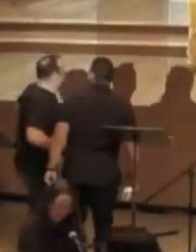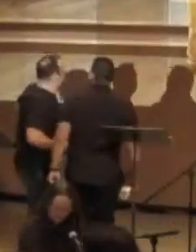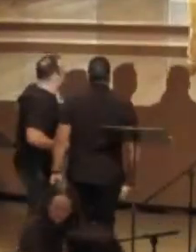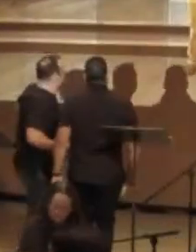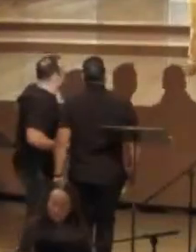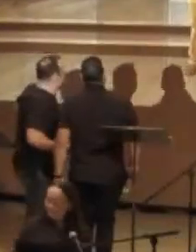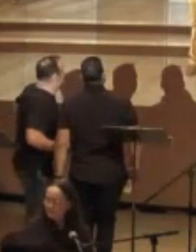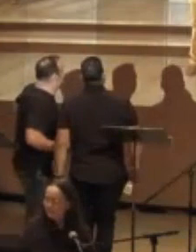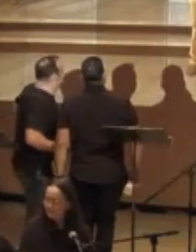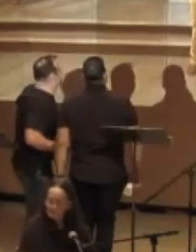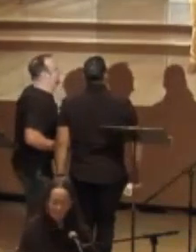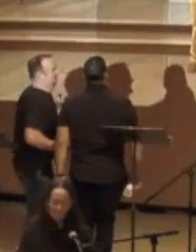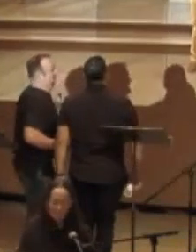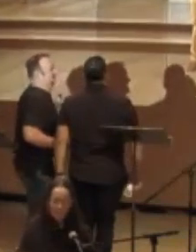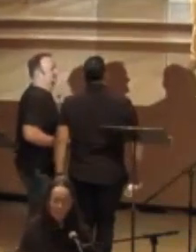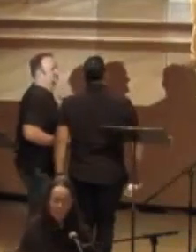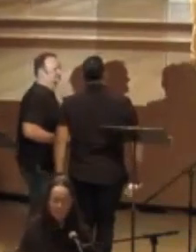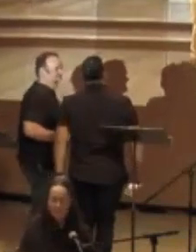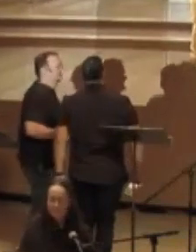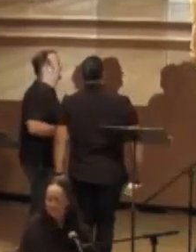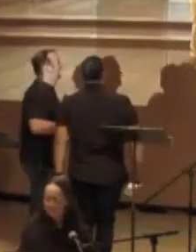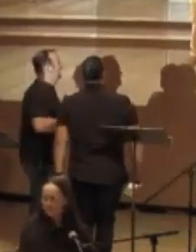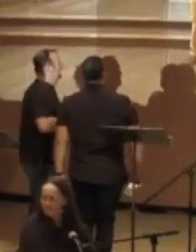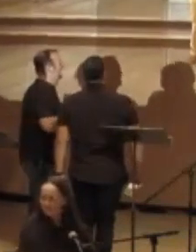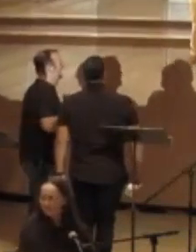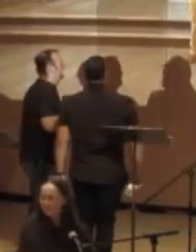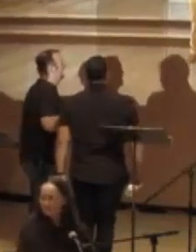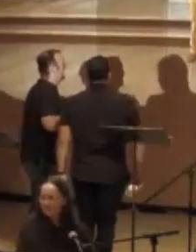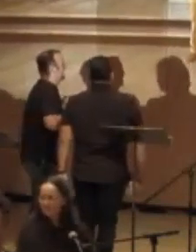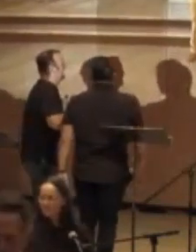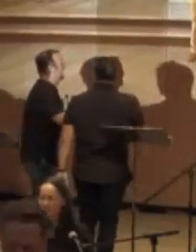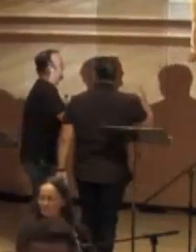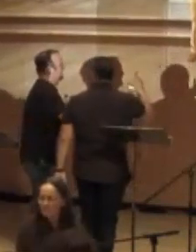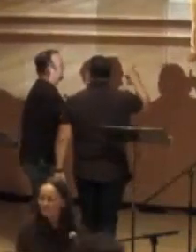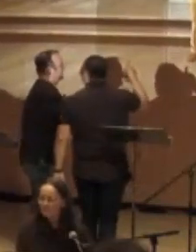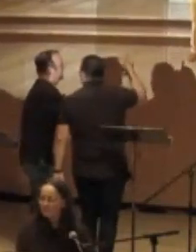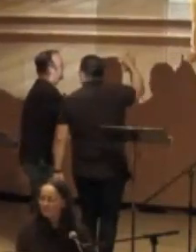so yes okay